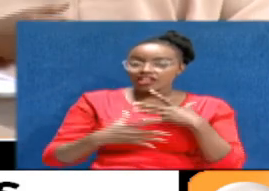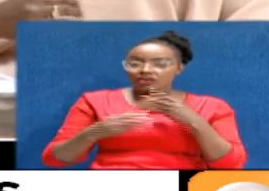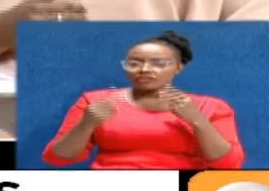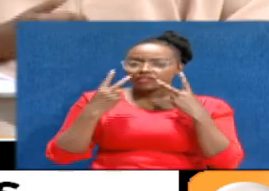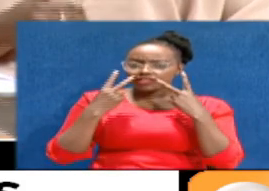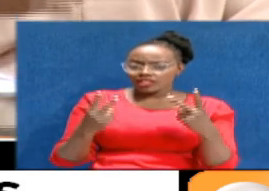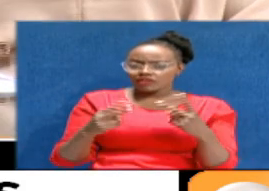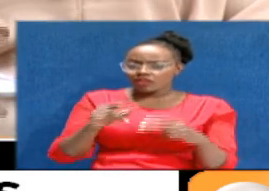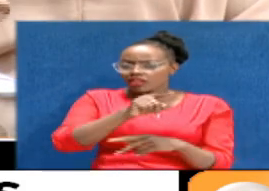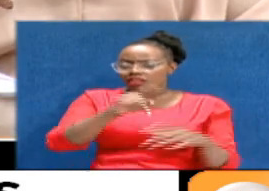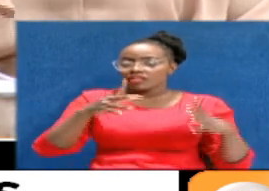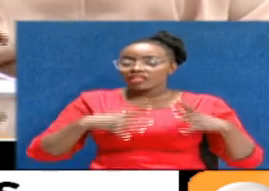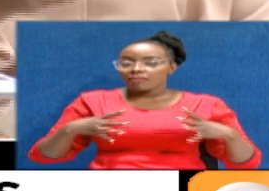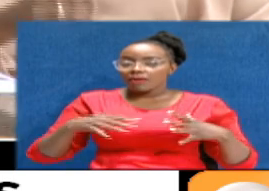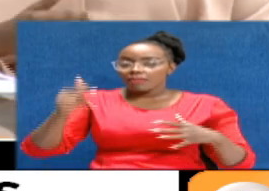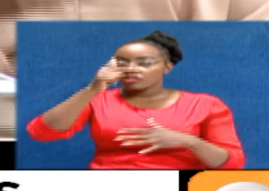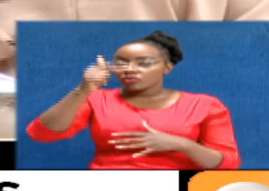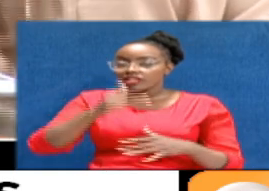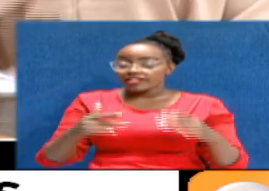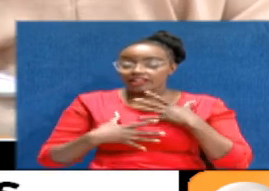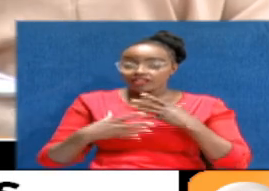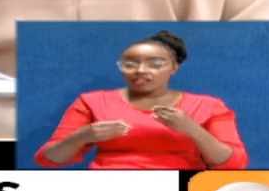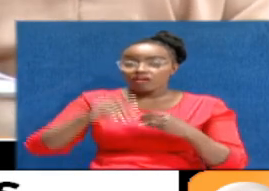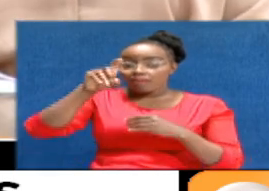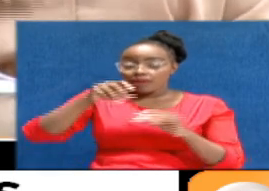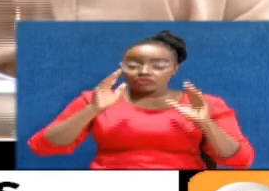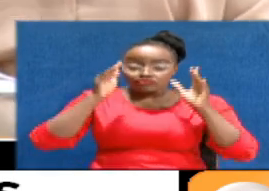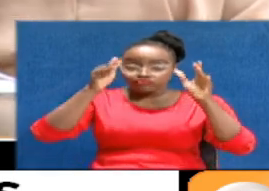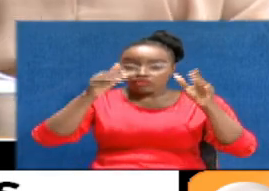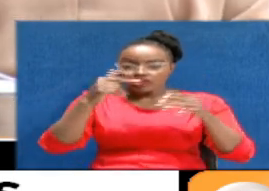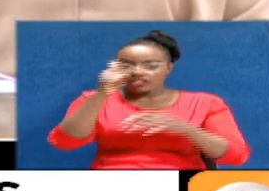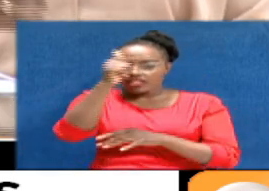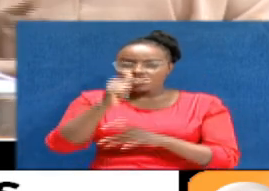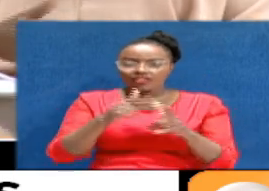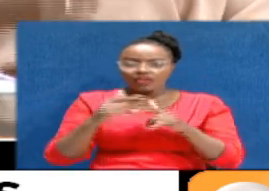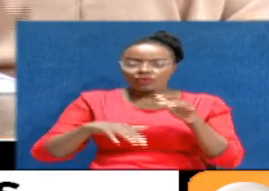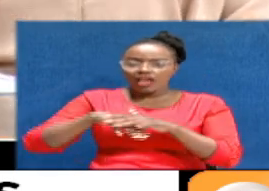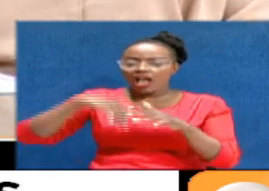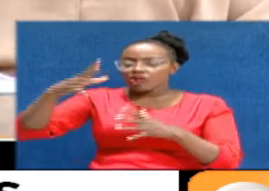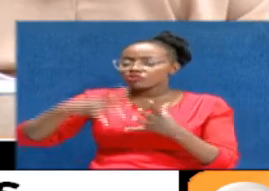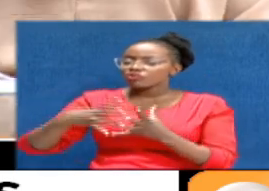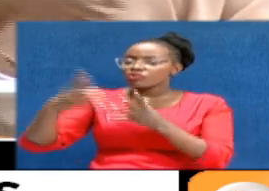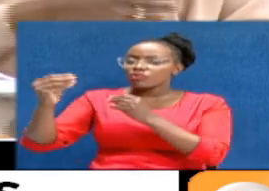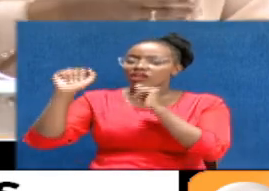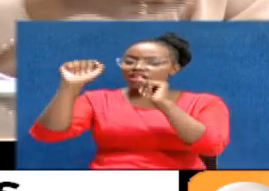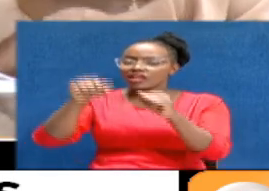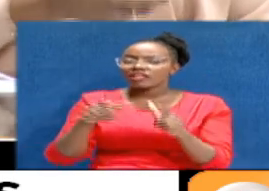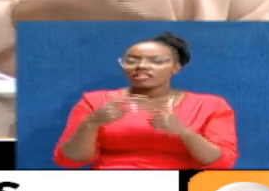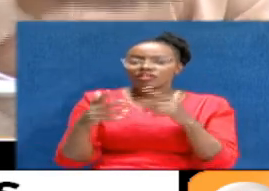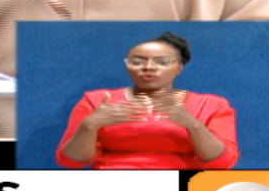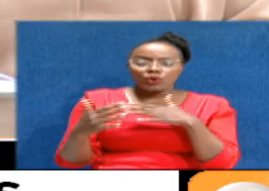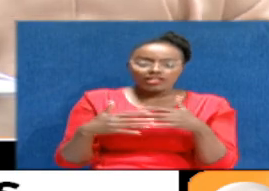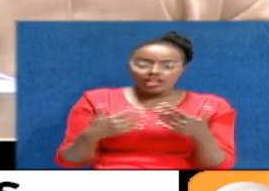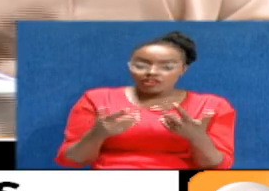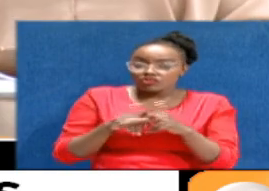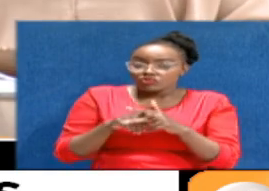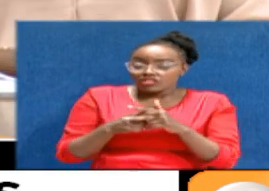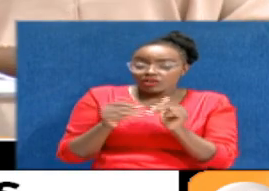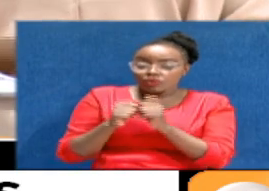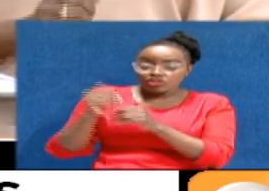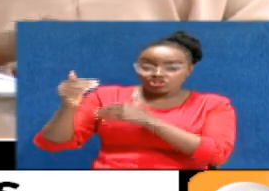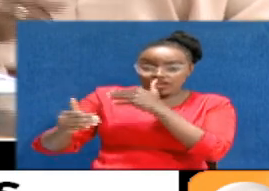she's realized for them to be able to guard Tanzania's interests, they need to look beyond Tanzania and go out. And of course, well, what other place to start than with